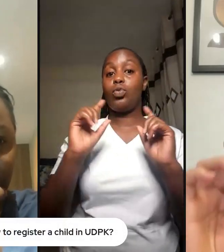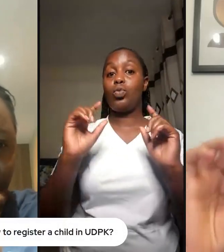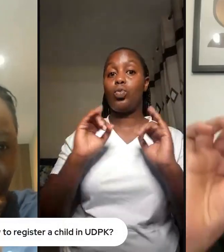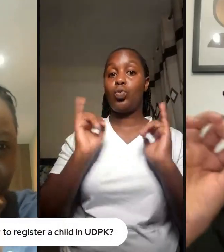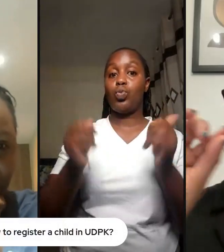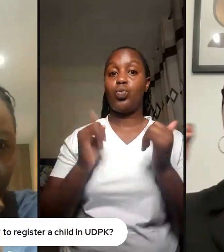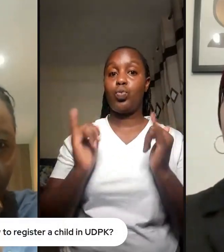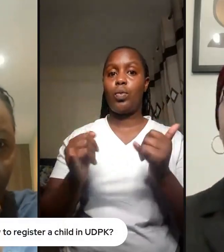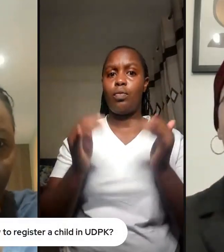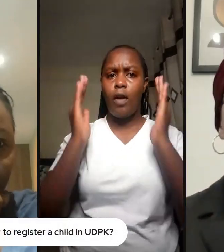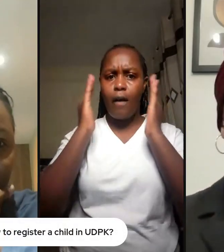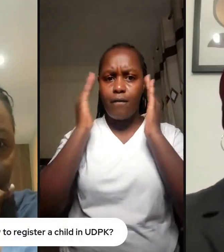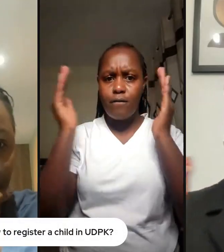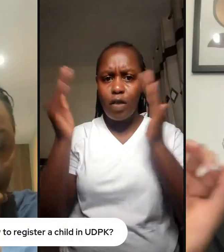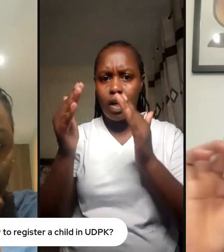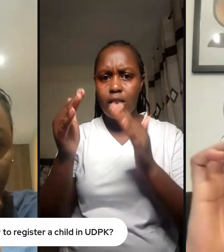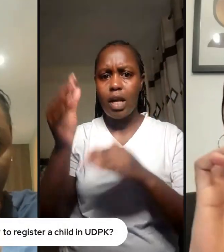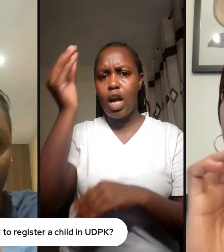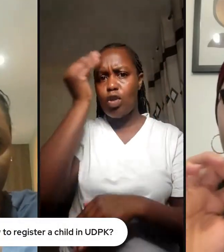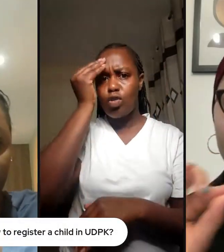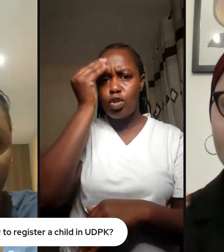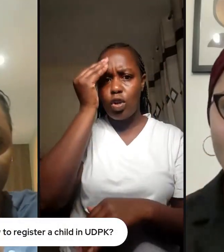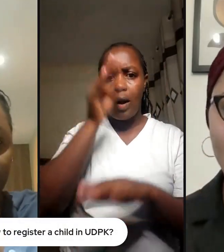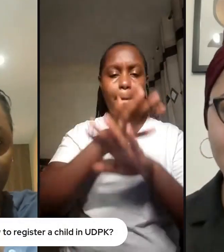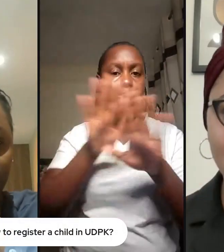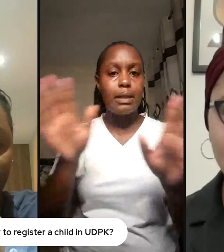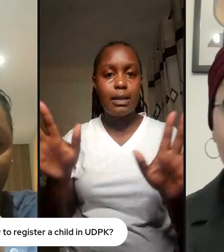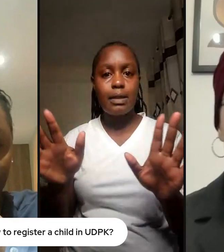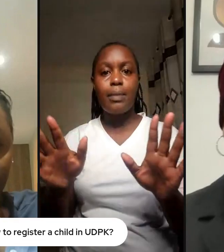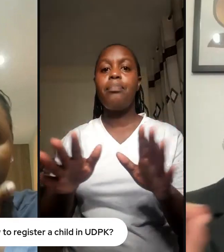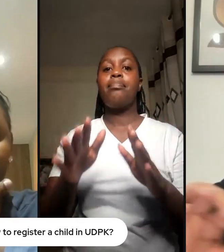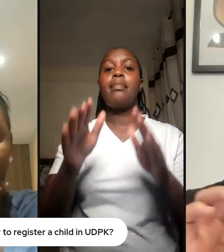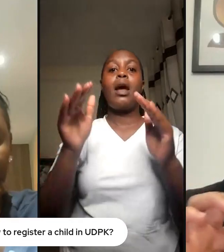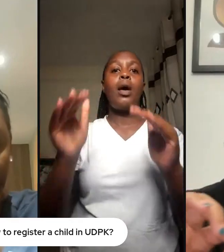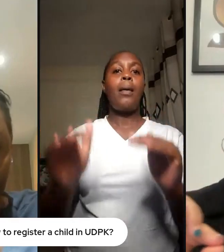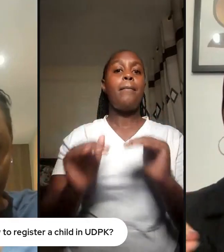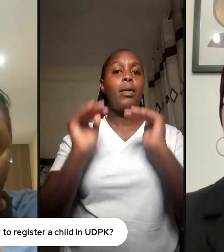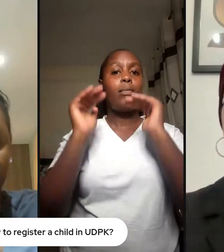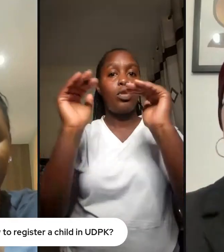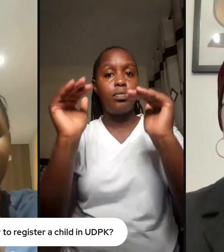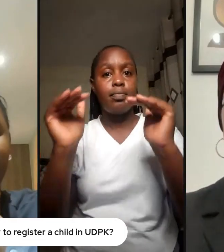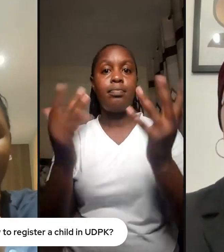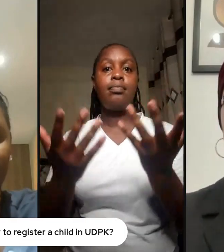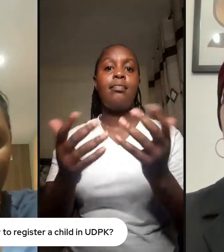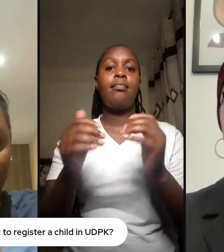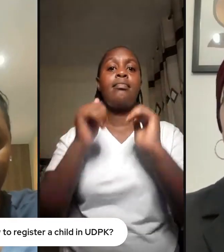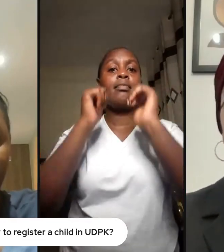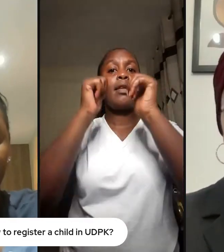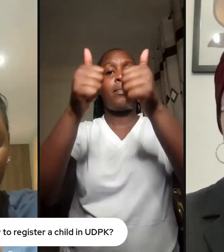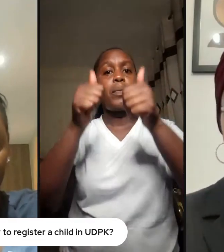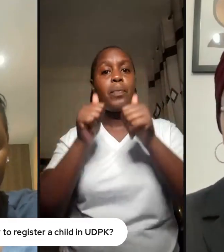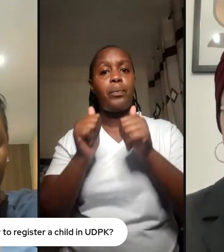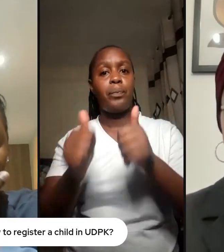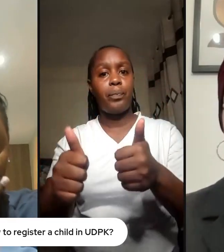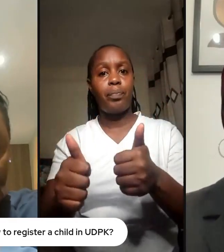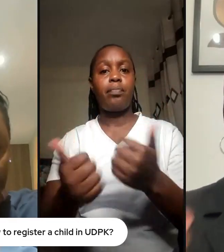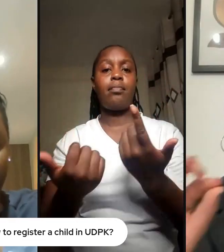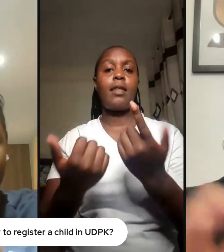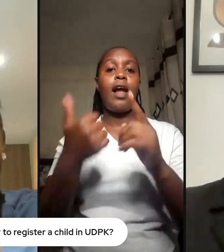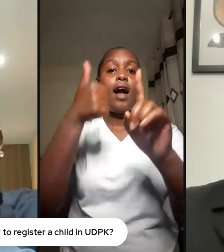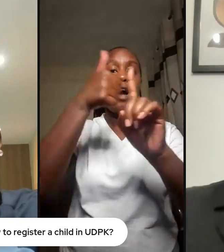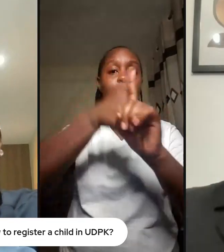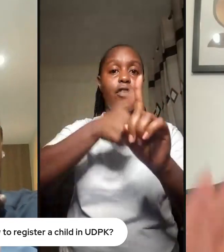focus on, education content or promotional content, or I'm talking about the advocacy aspect